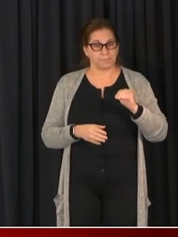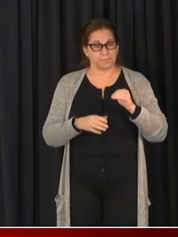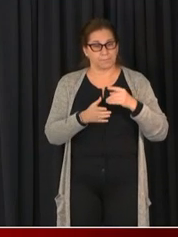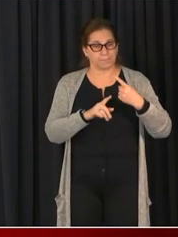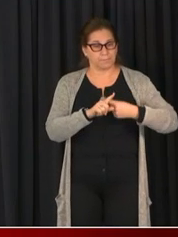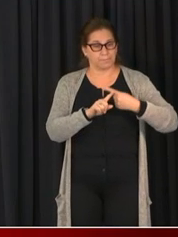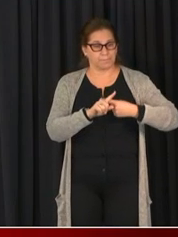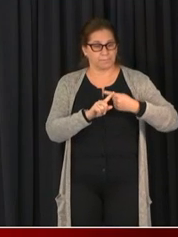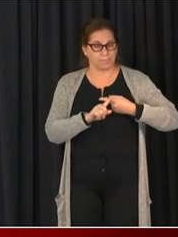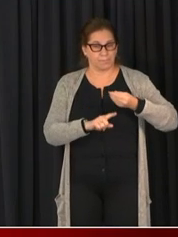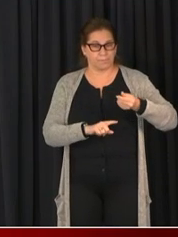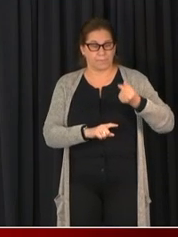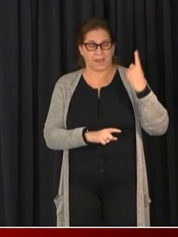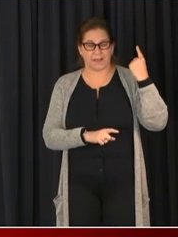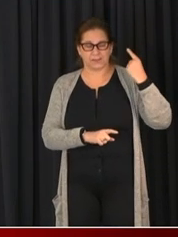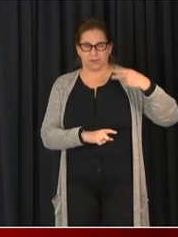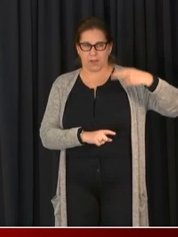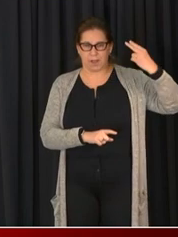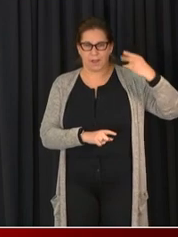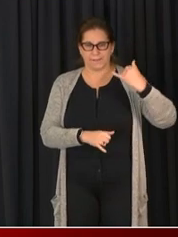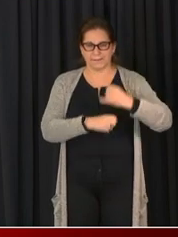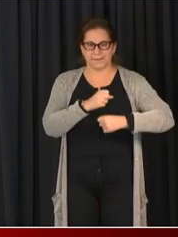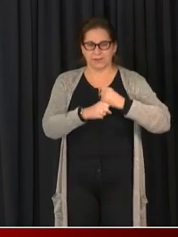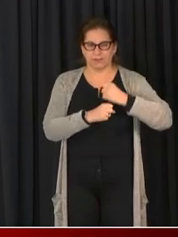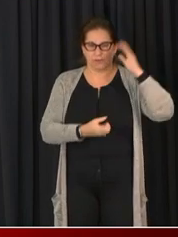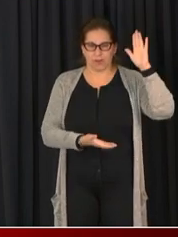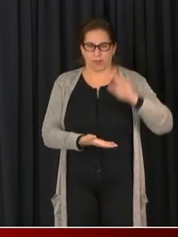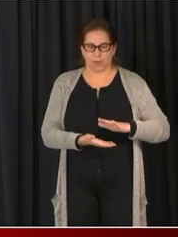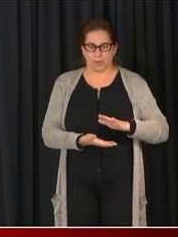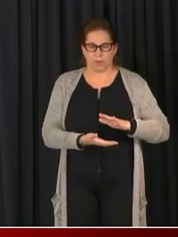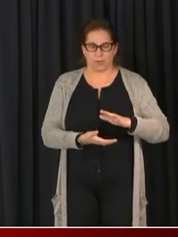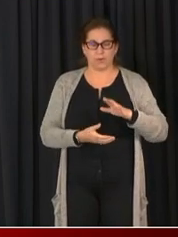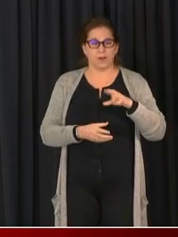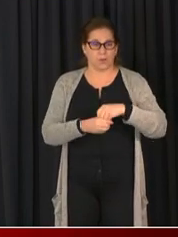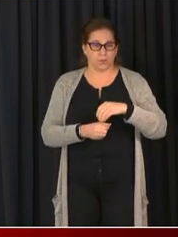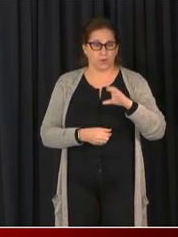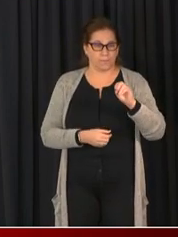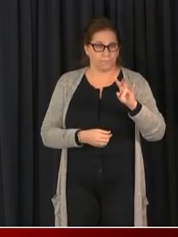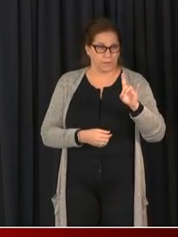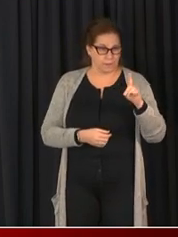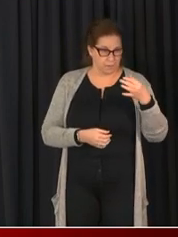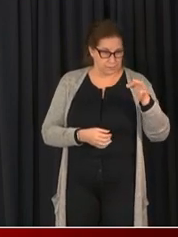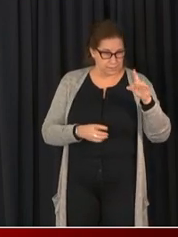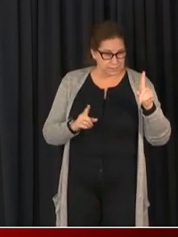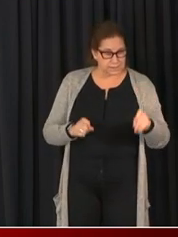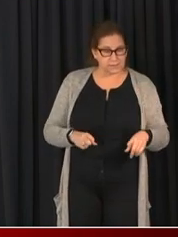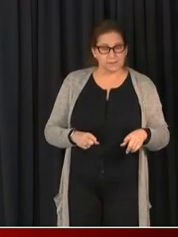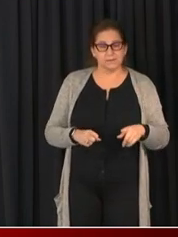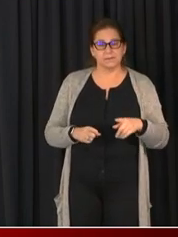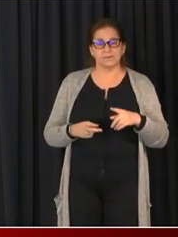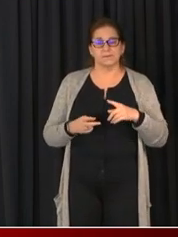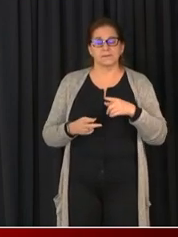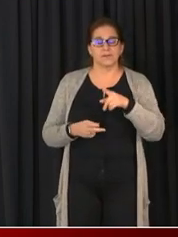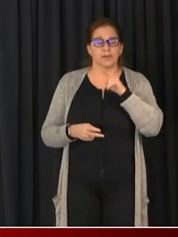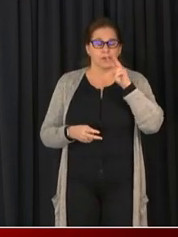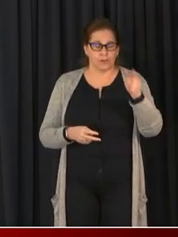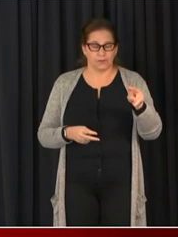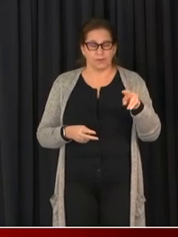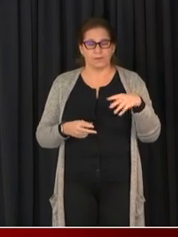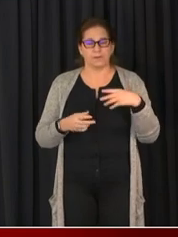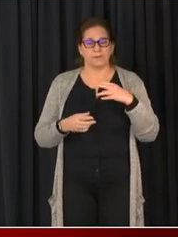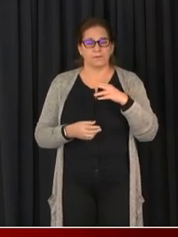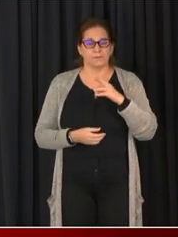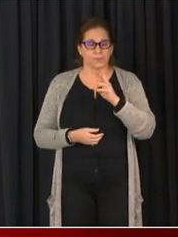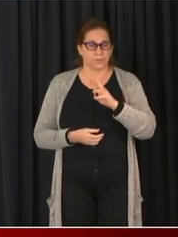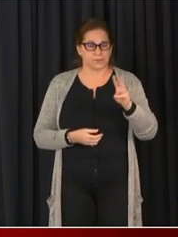cover COVID-19 diagnosis, testing, and treatment. So again, go to dchealthlink.com to make sure